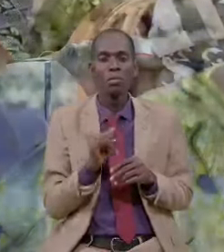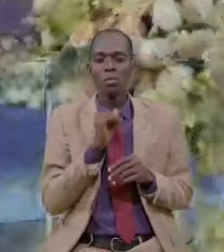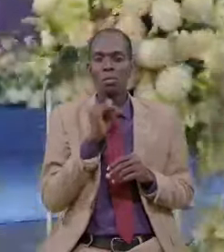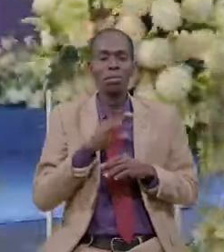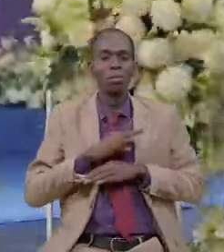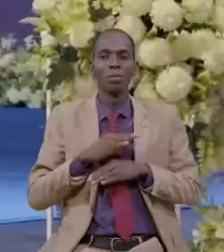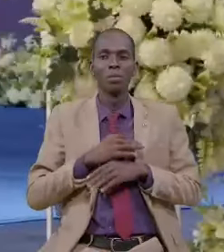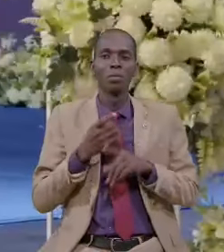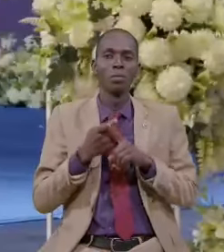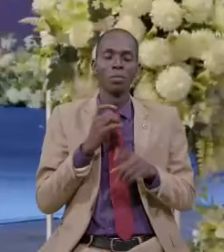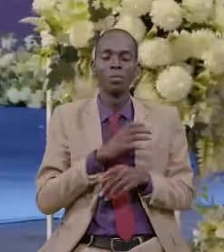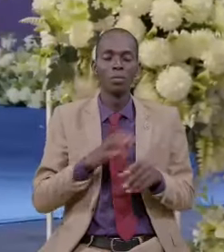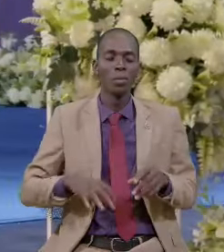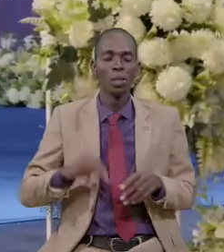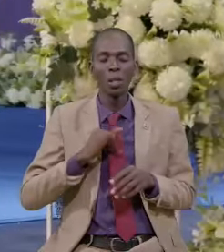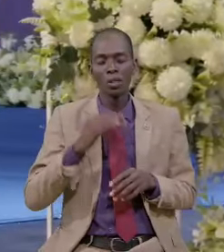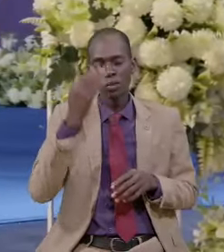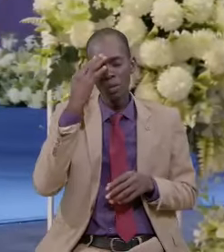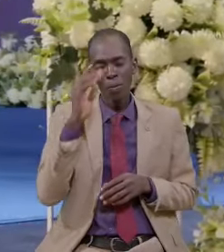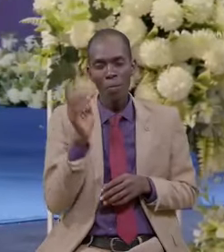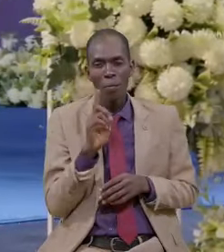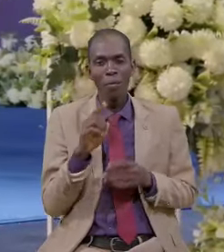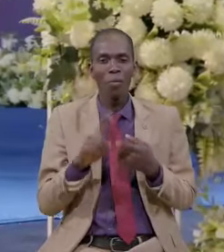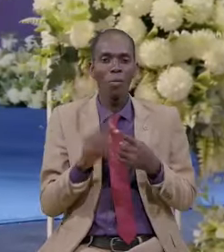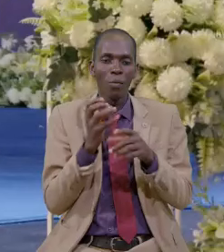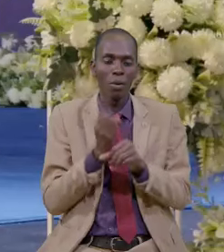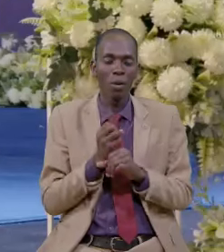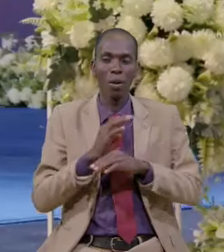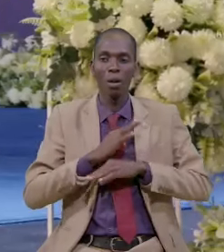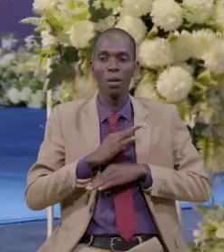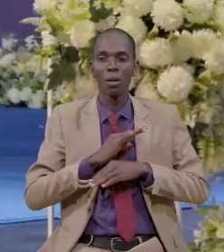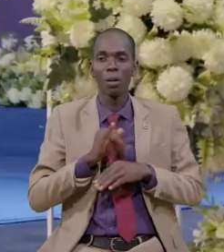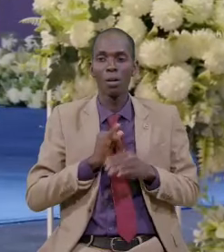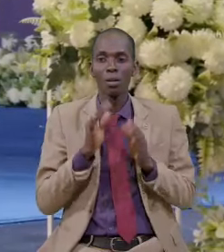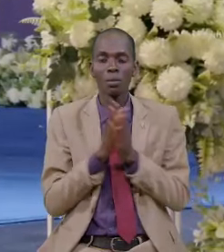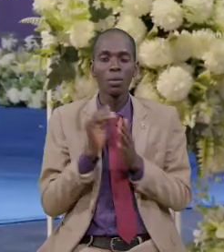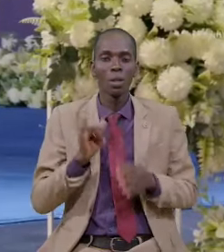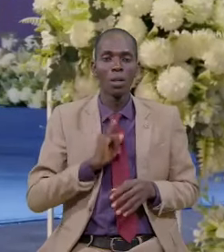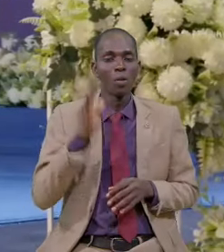get satisfaction. I pray I will not be foolish.